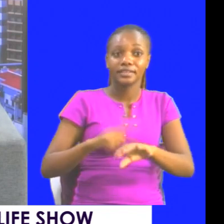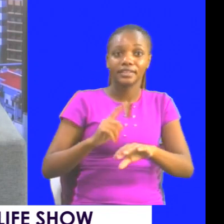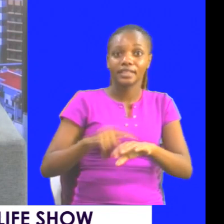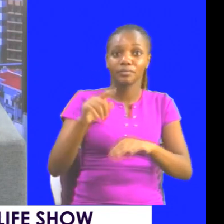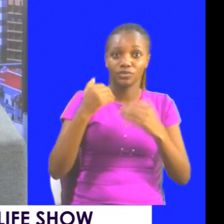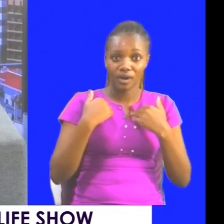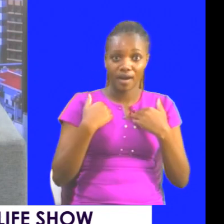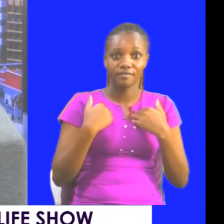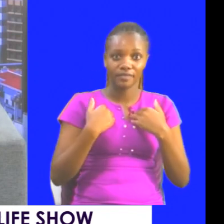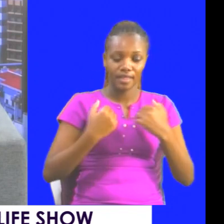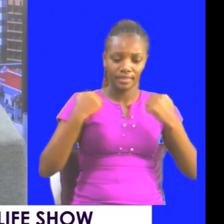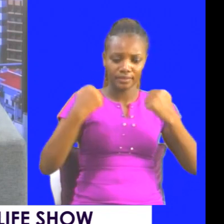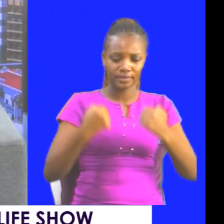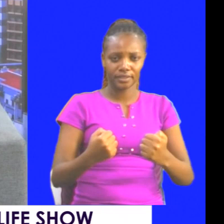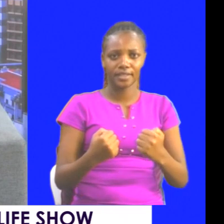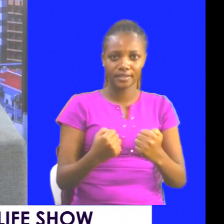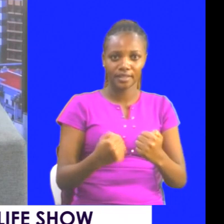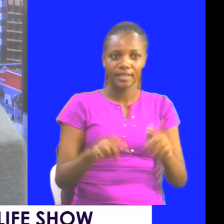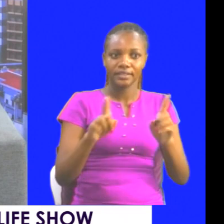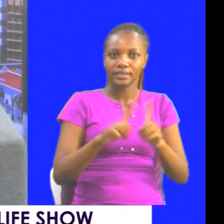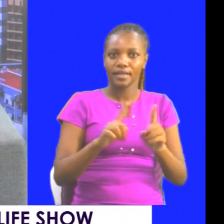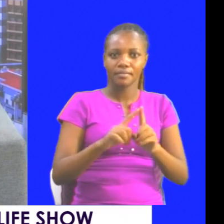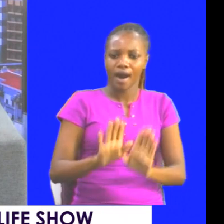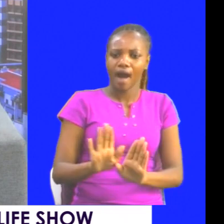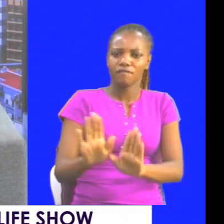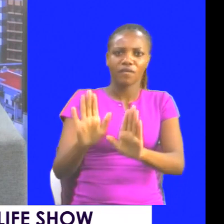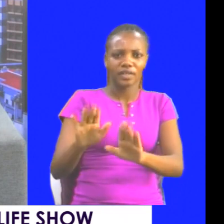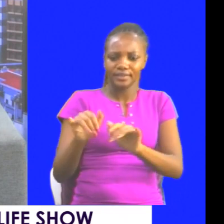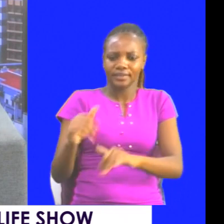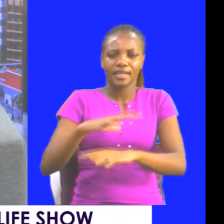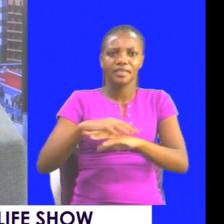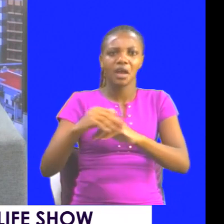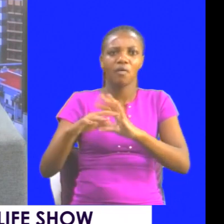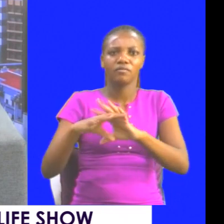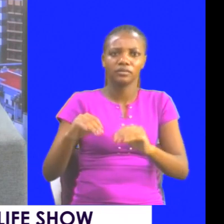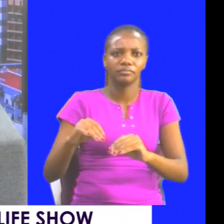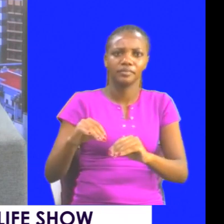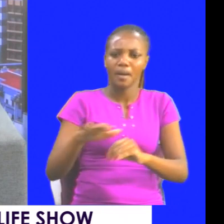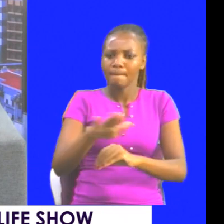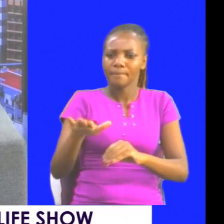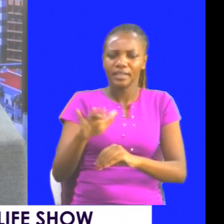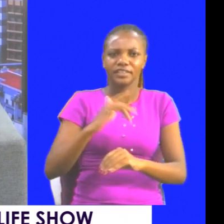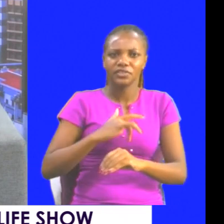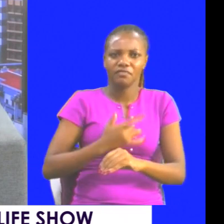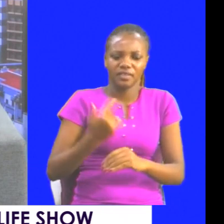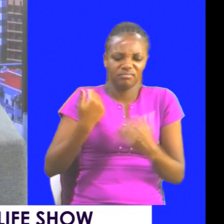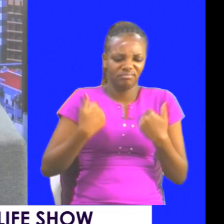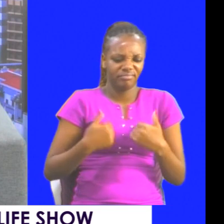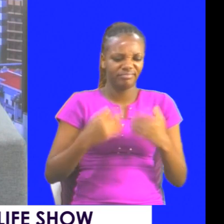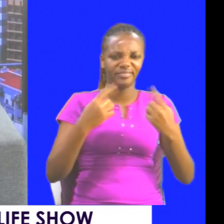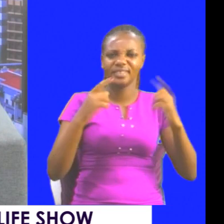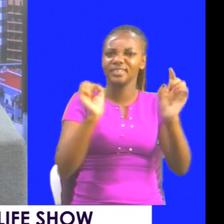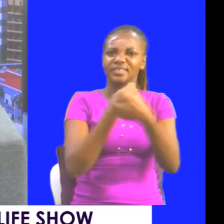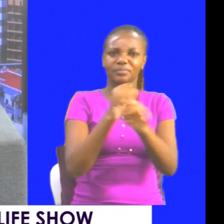the muscle. Remove yourself from the comfort zone of you cannot make it. Start telling yourself you can make